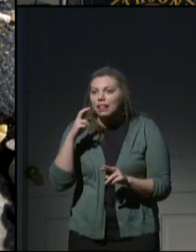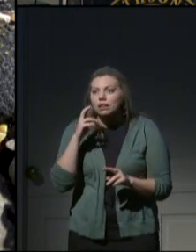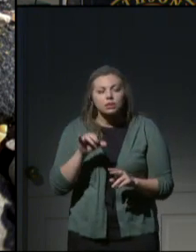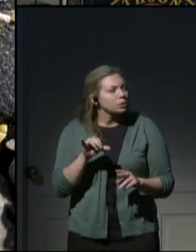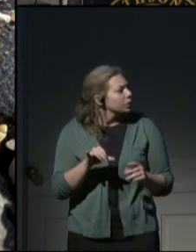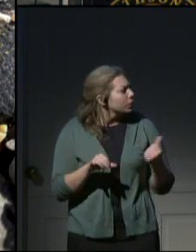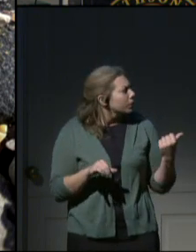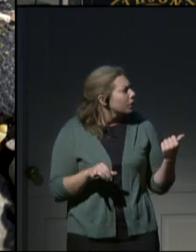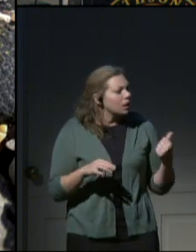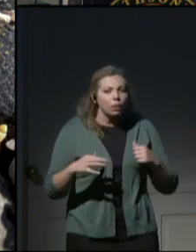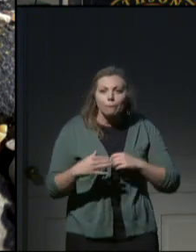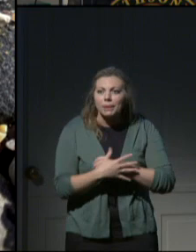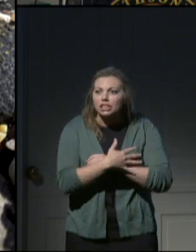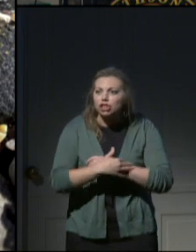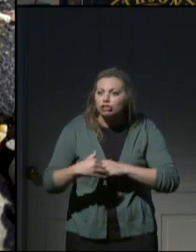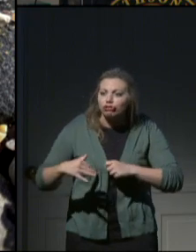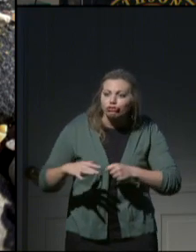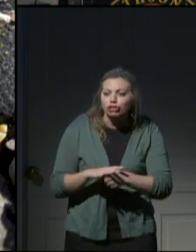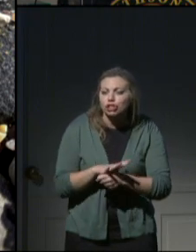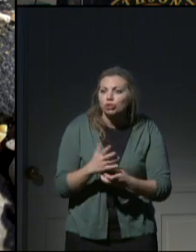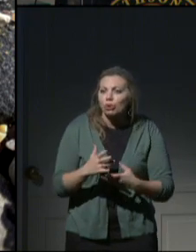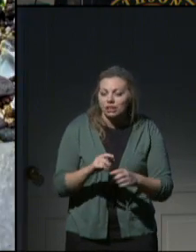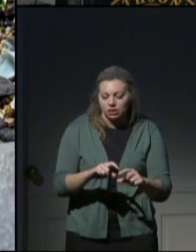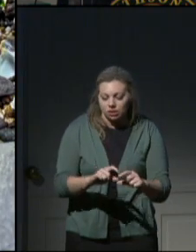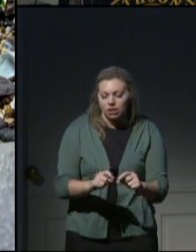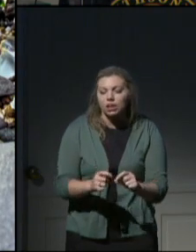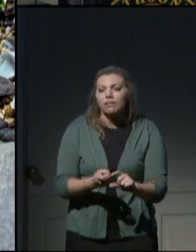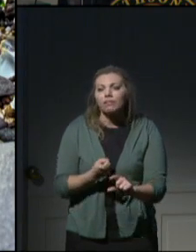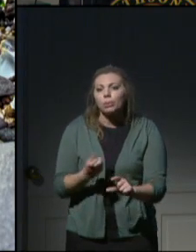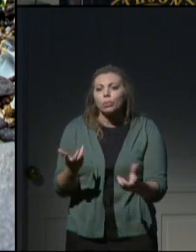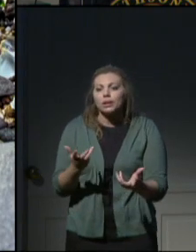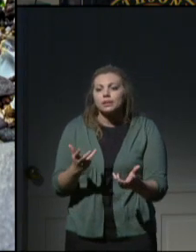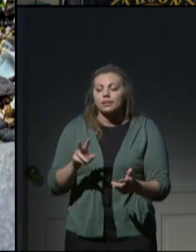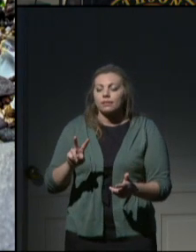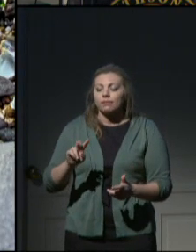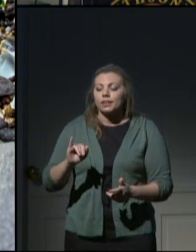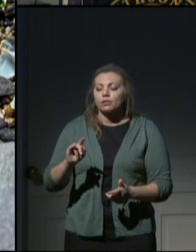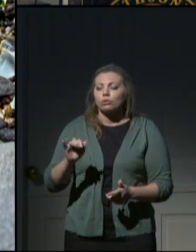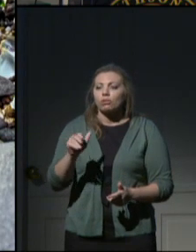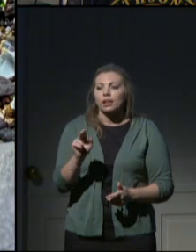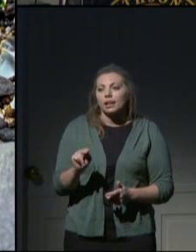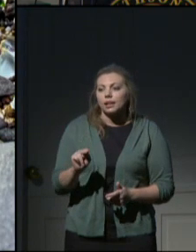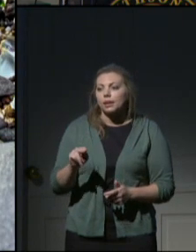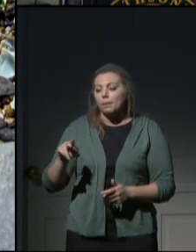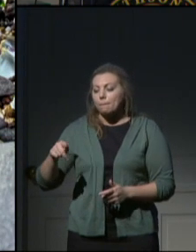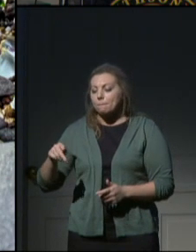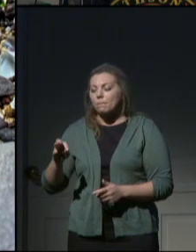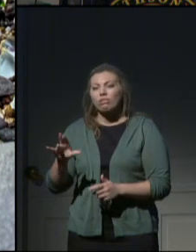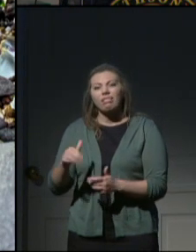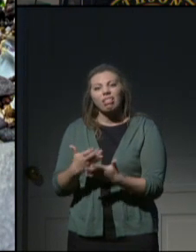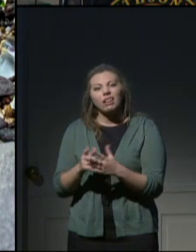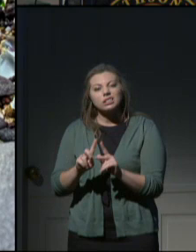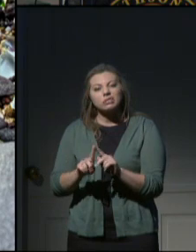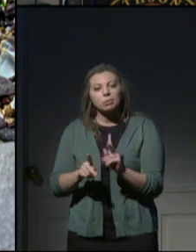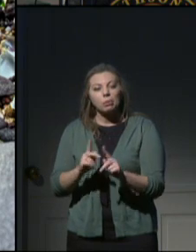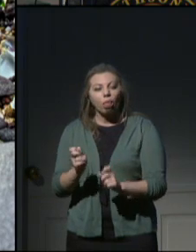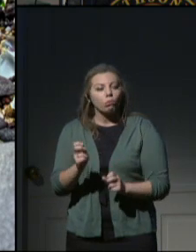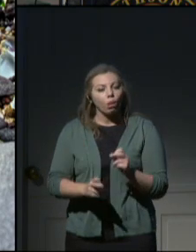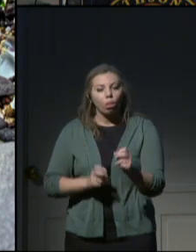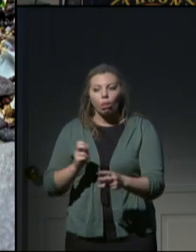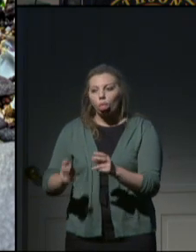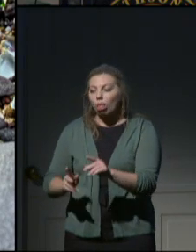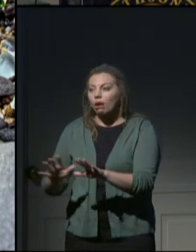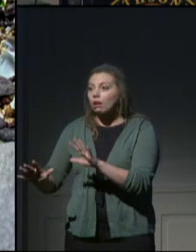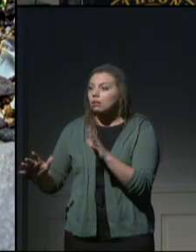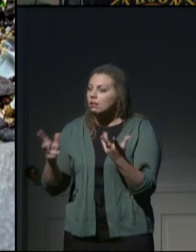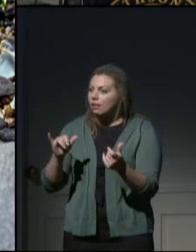my goodness, this beach is full with these shards from kind of Victorian pottery or stuff people threw away. And well, that's